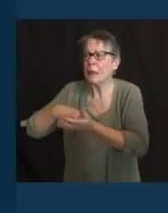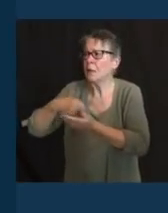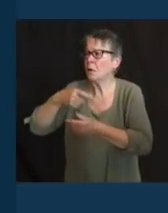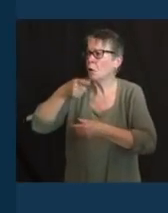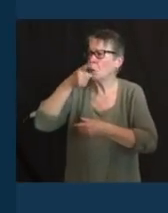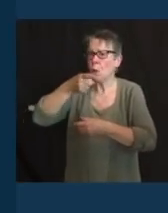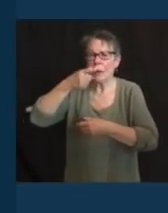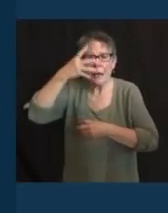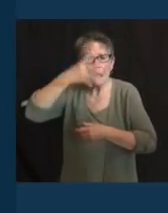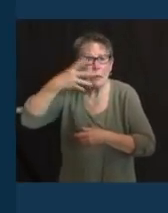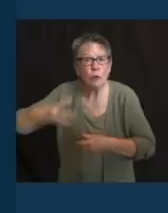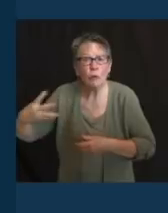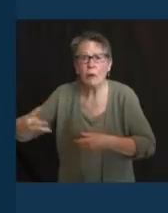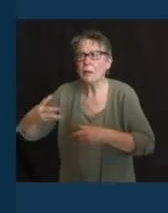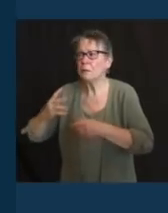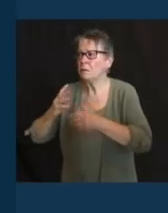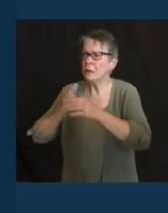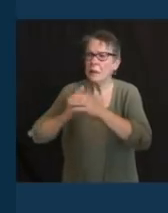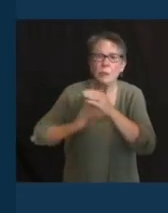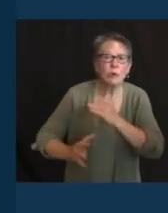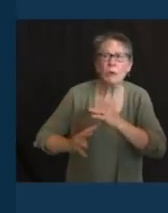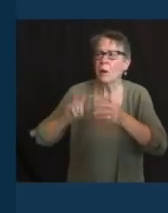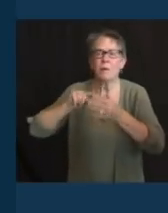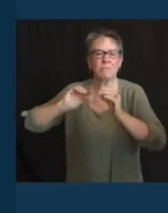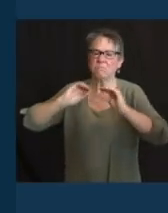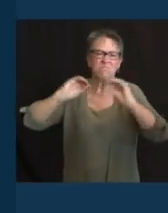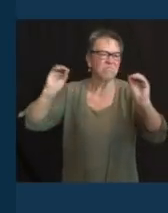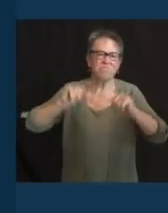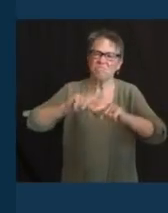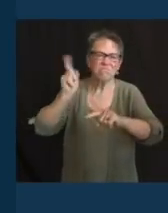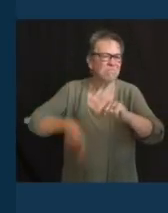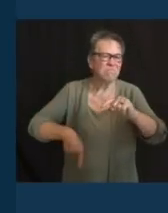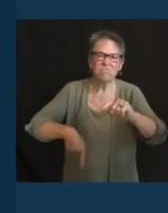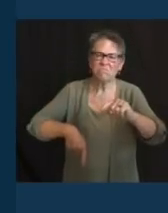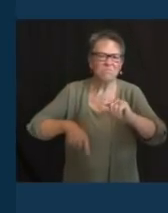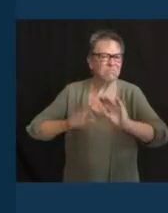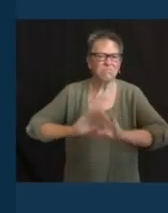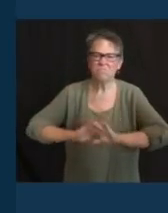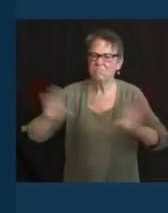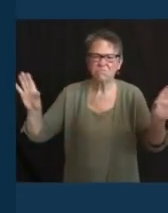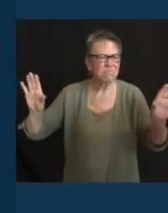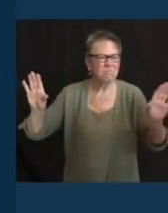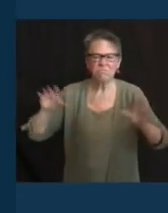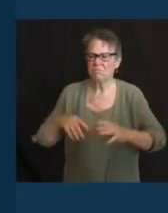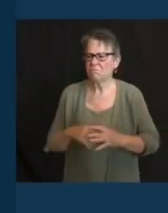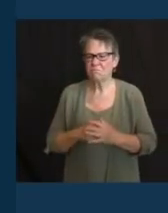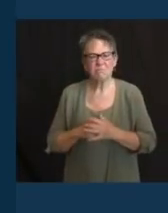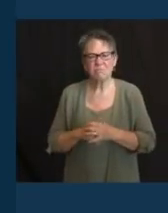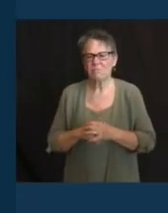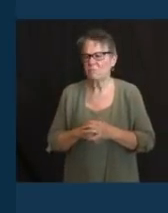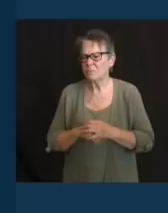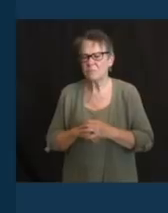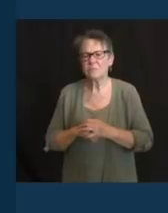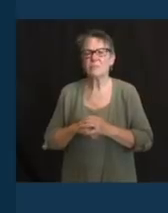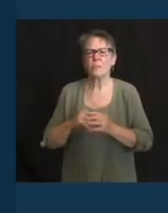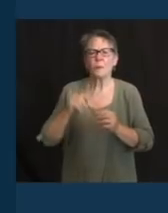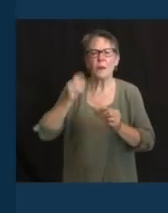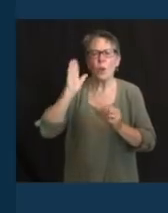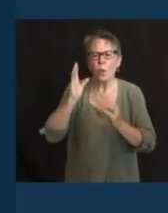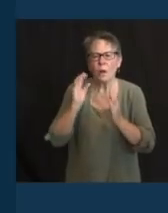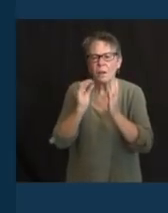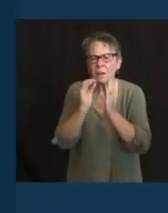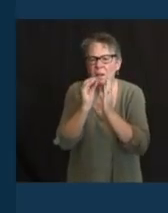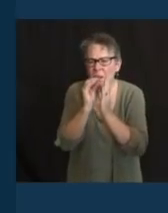information provided to them. And the ComCare platform's encryption and security functions will provide an additional level